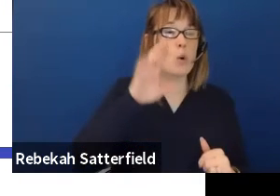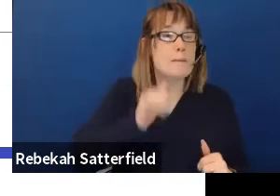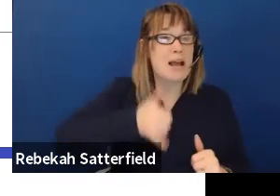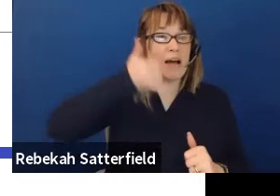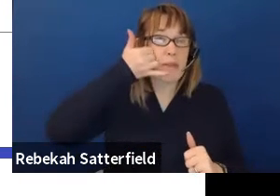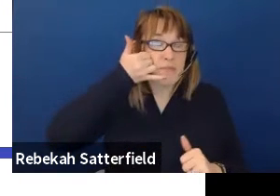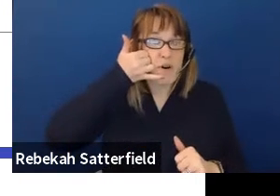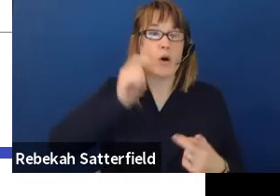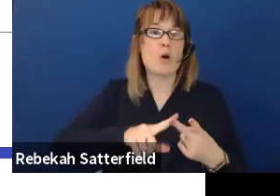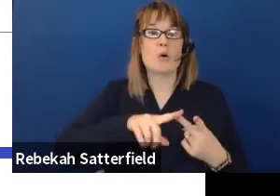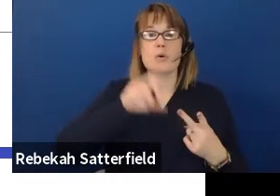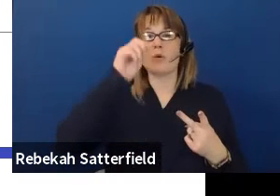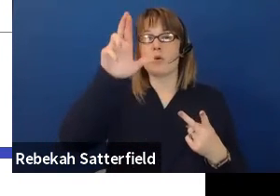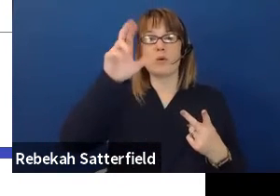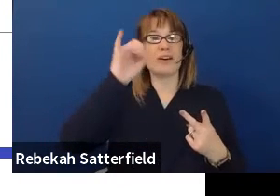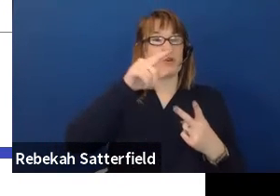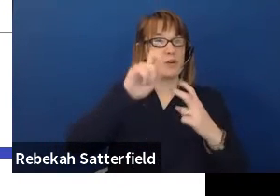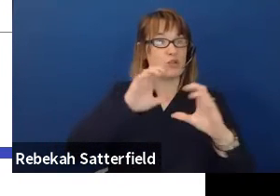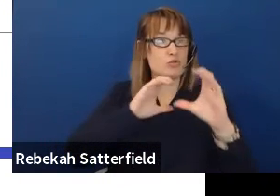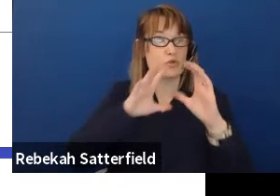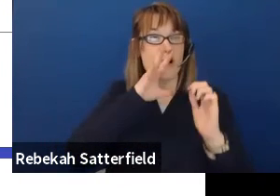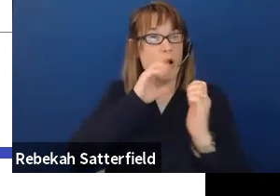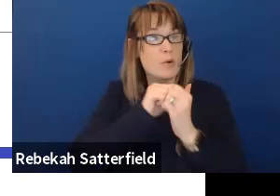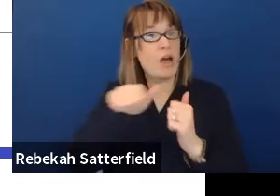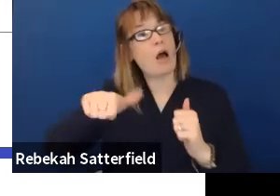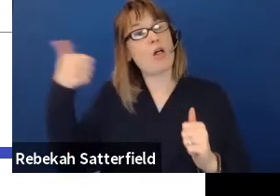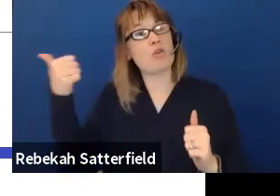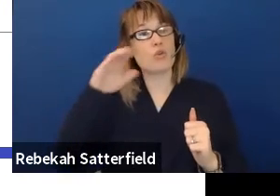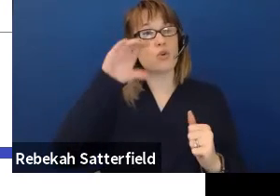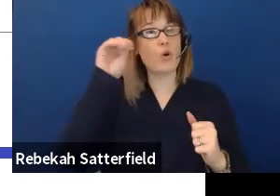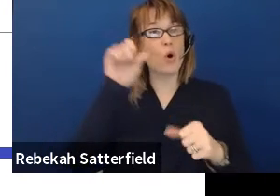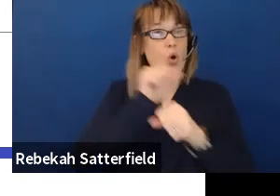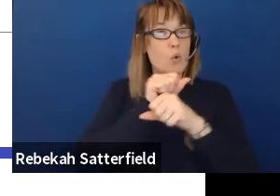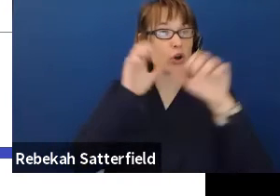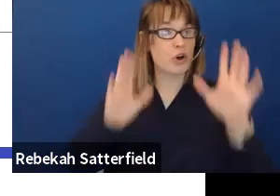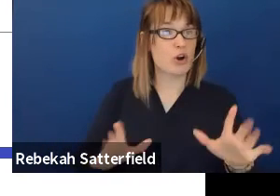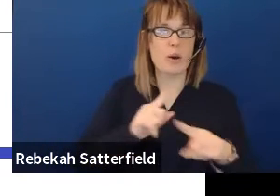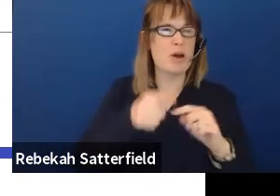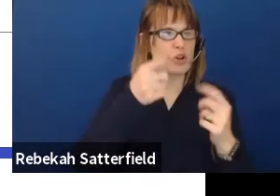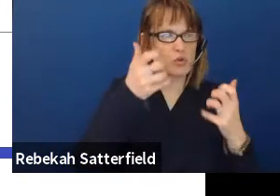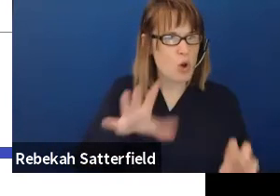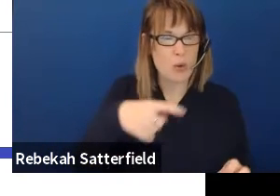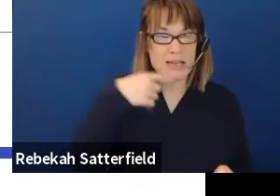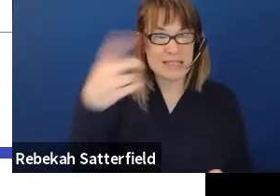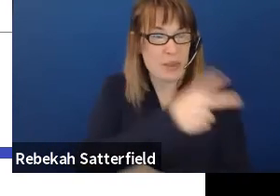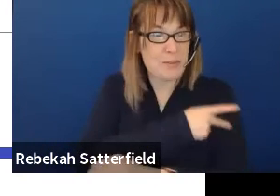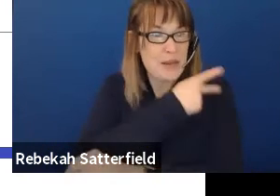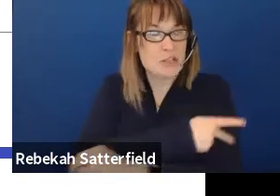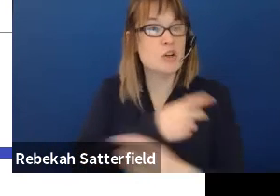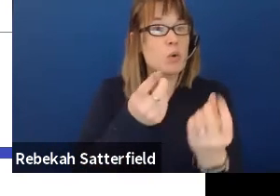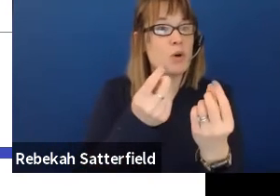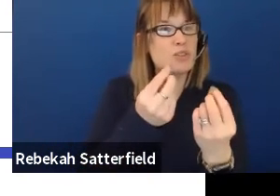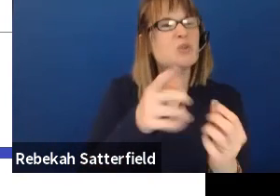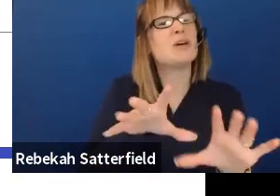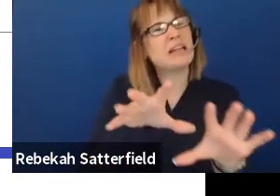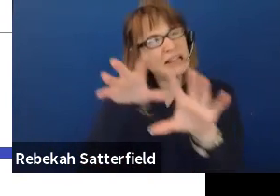or maybe you even need to converse with another colleague about the patient, but you don't want them to know what's being said, it's best to